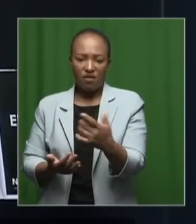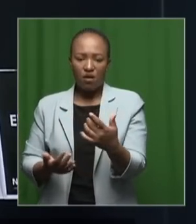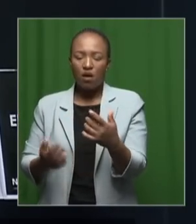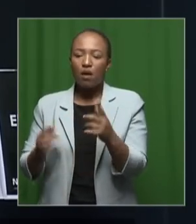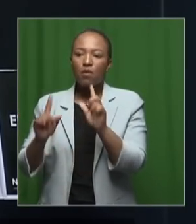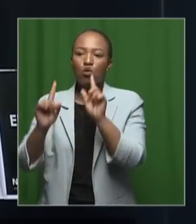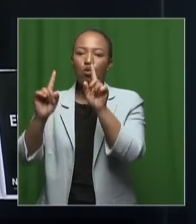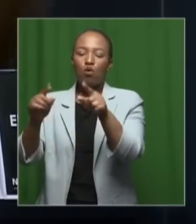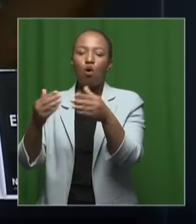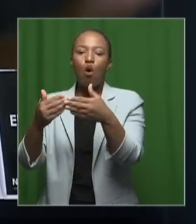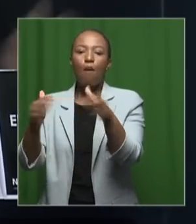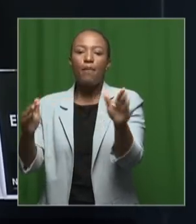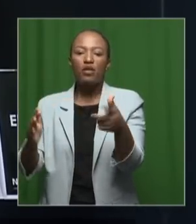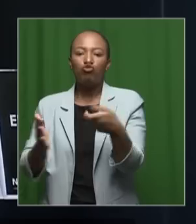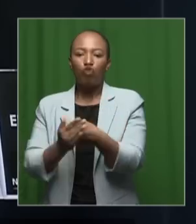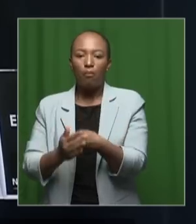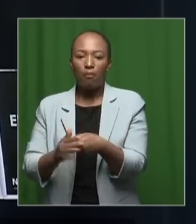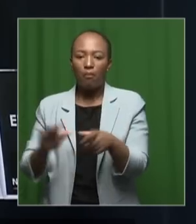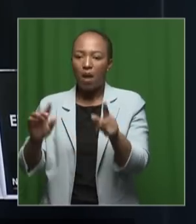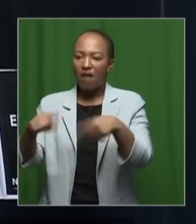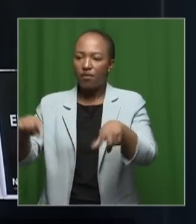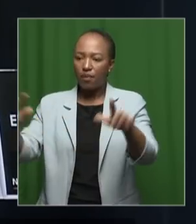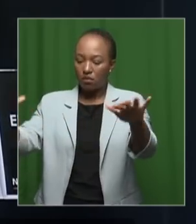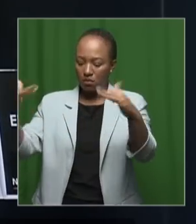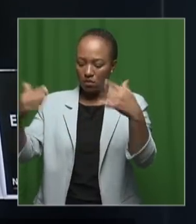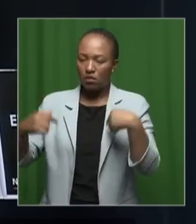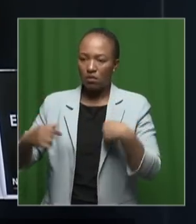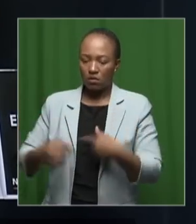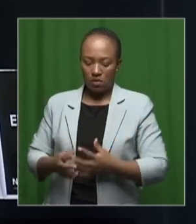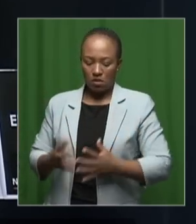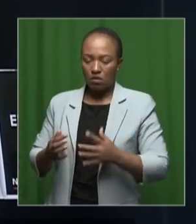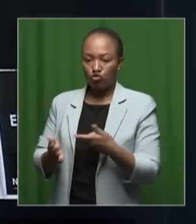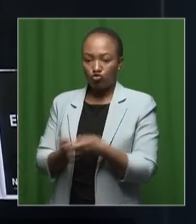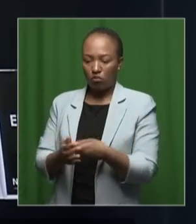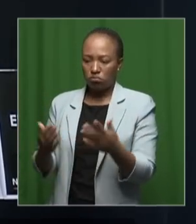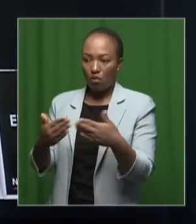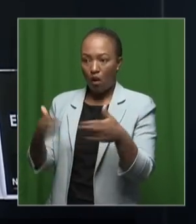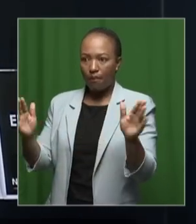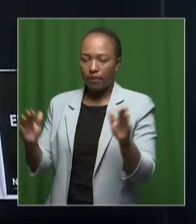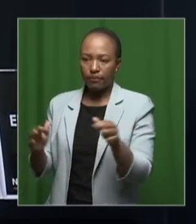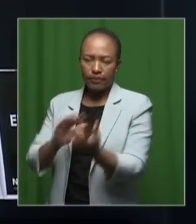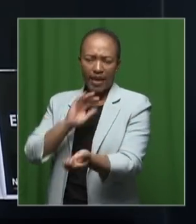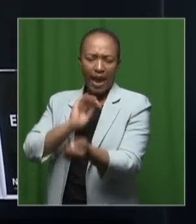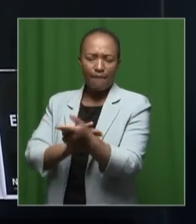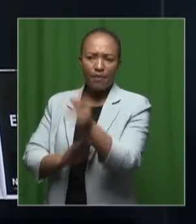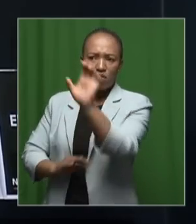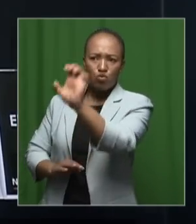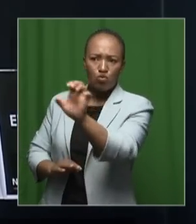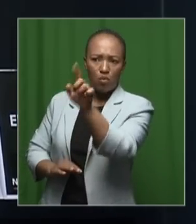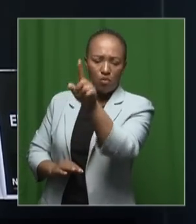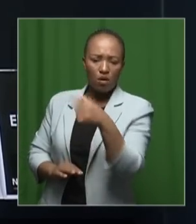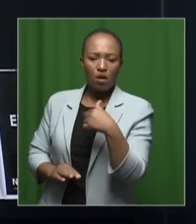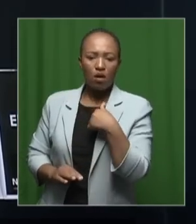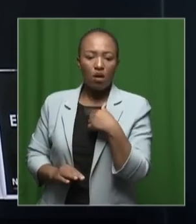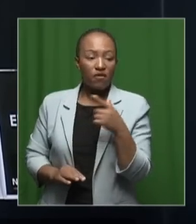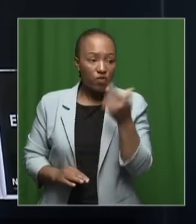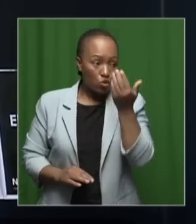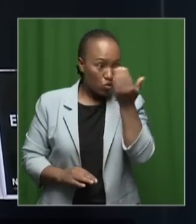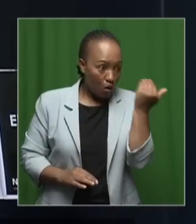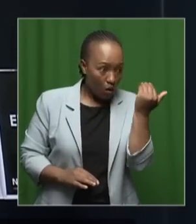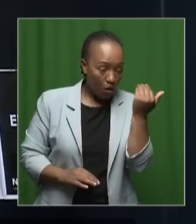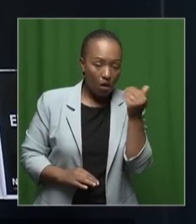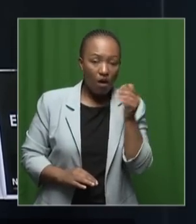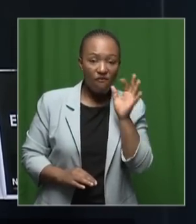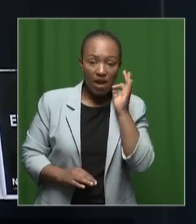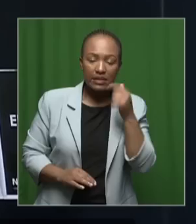shop in full view of everybody. Those things don't happen in Europe. So just for the people that's not been to France, I've been there on your behalf